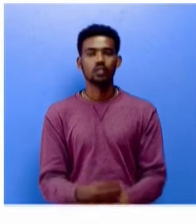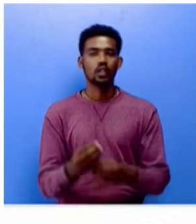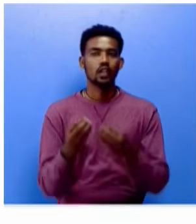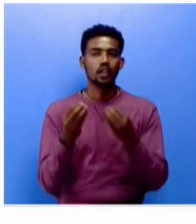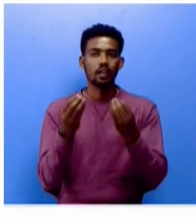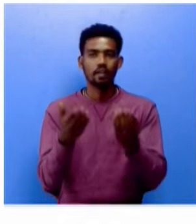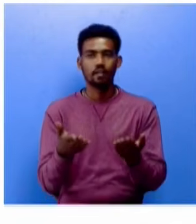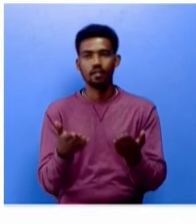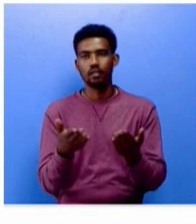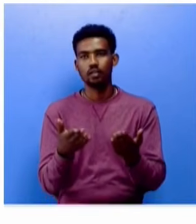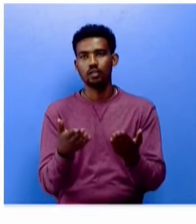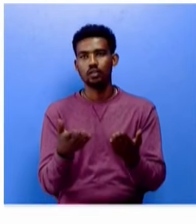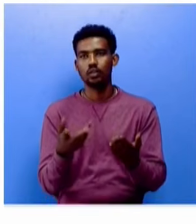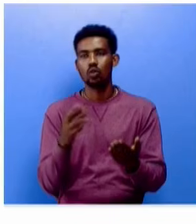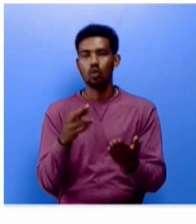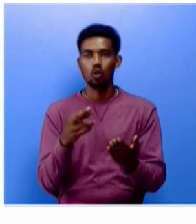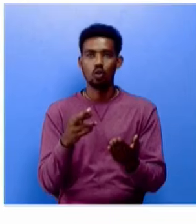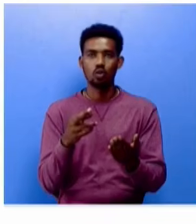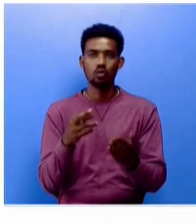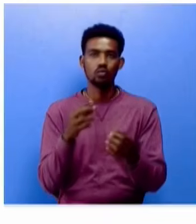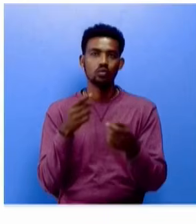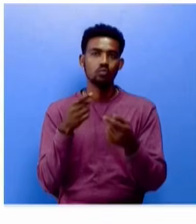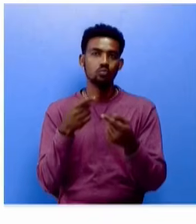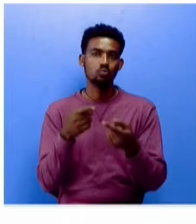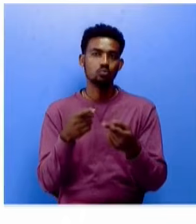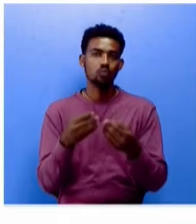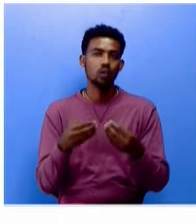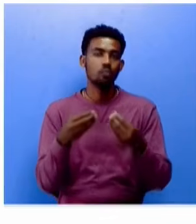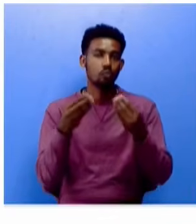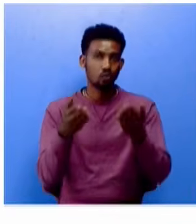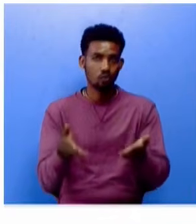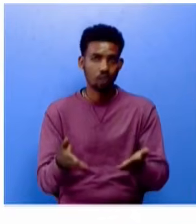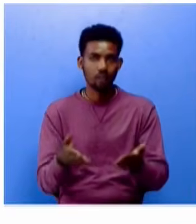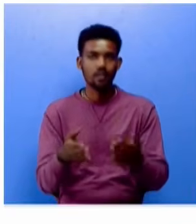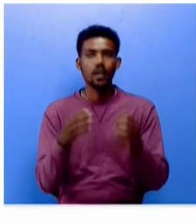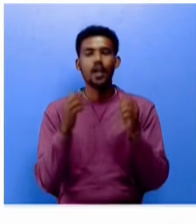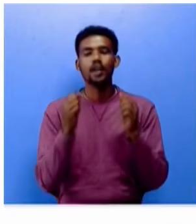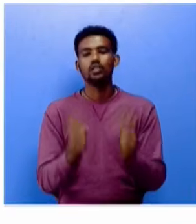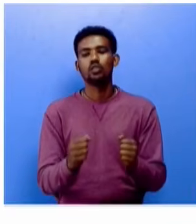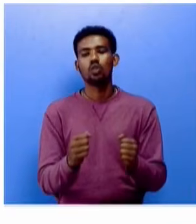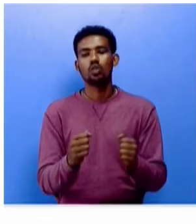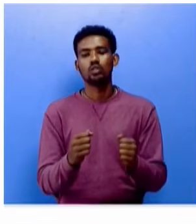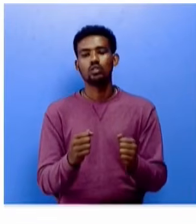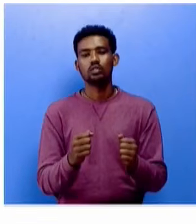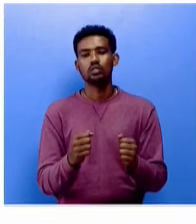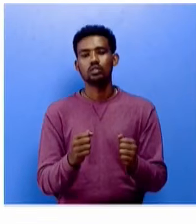give or provide what? A strong